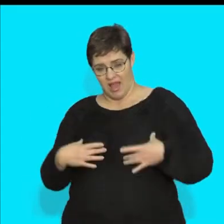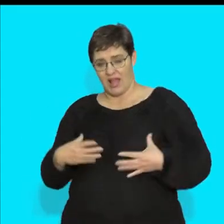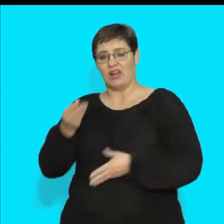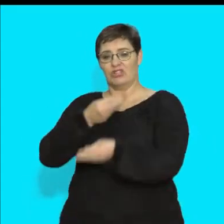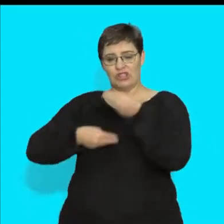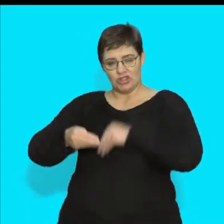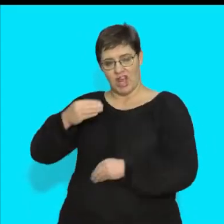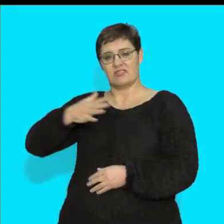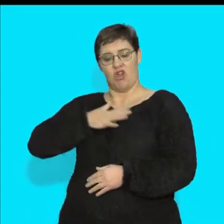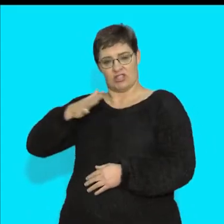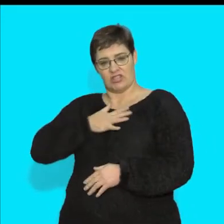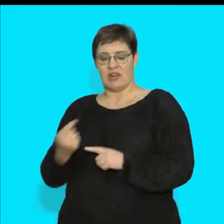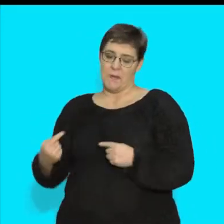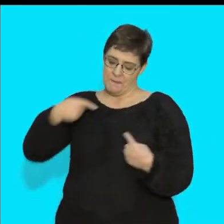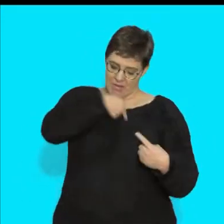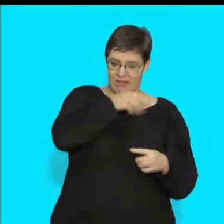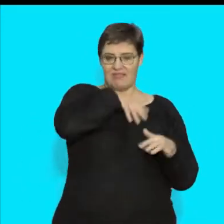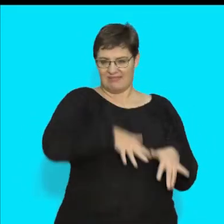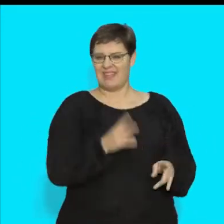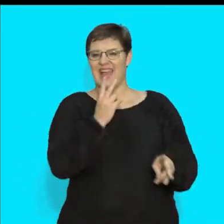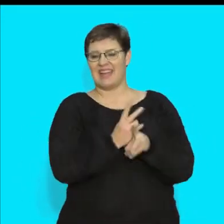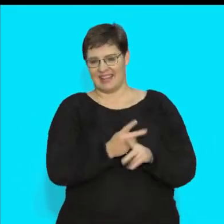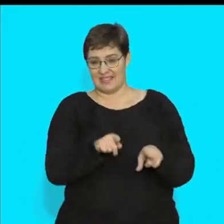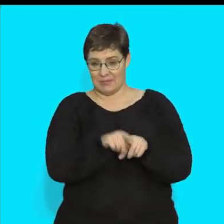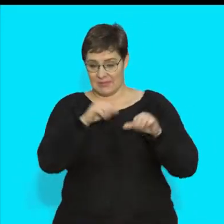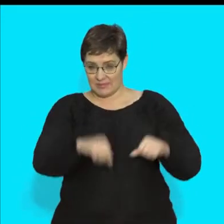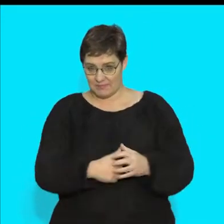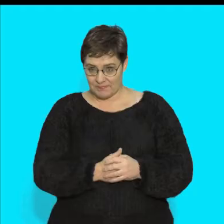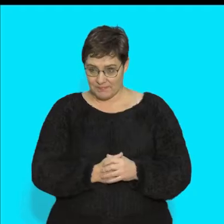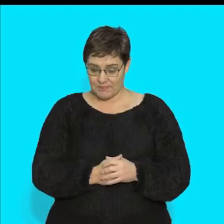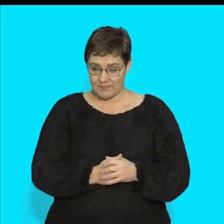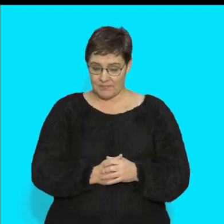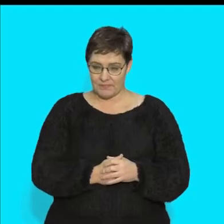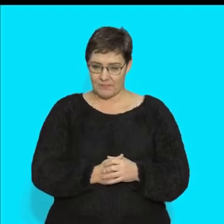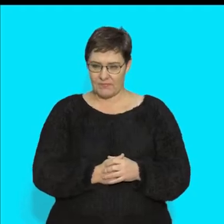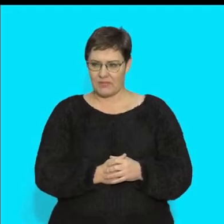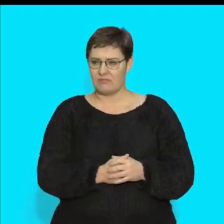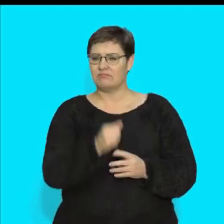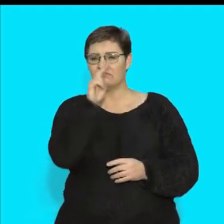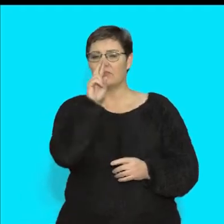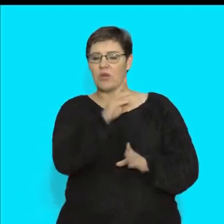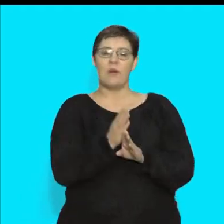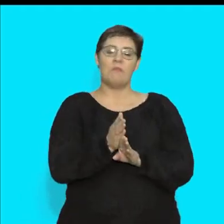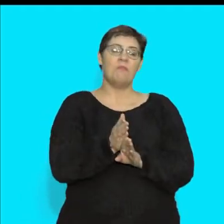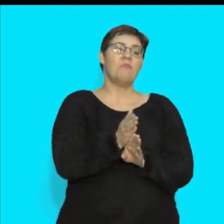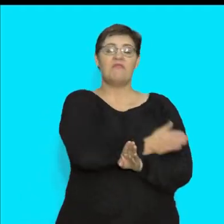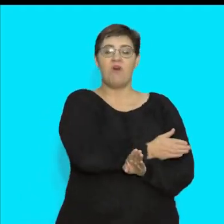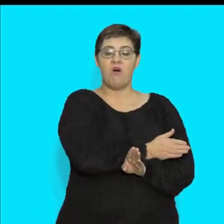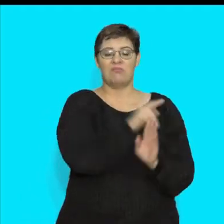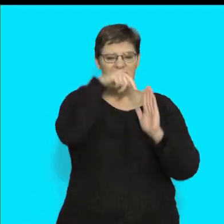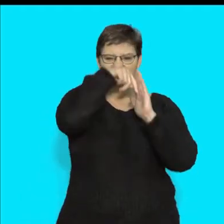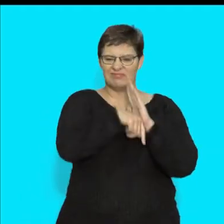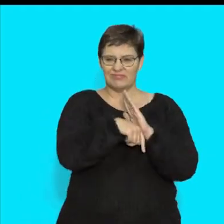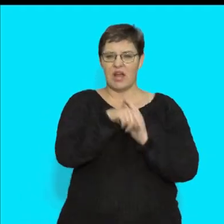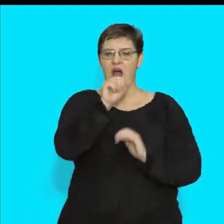get nice, fresh, oxygenated air. Okay. Let us have a look before we go into the in-depth about an